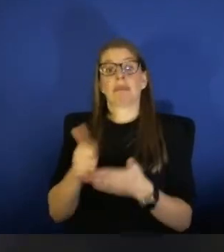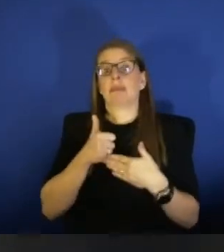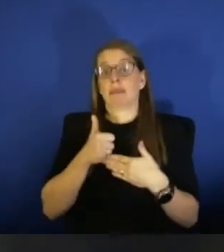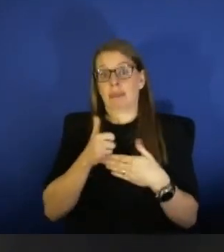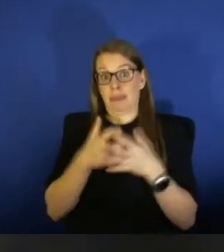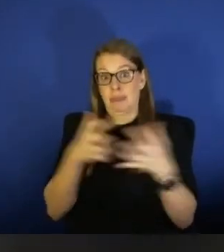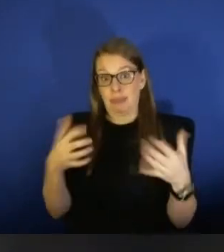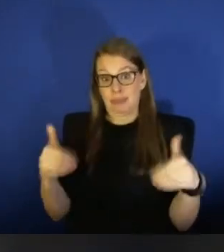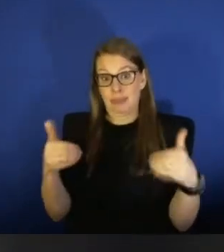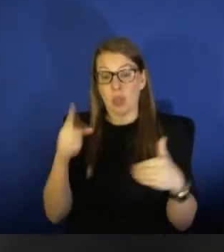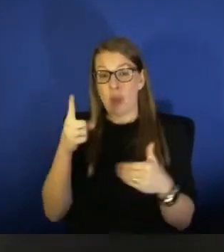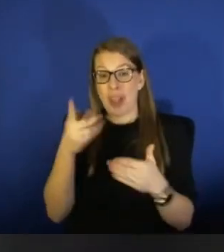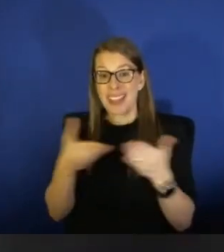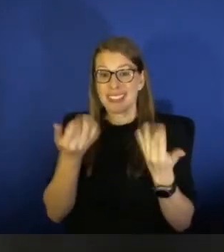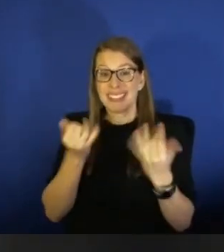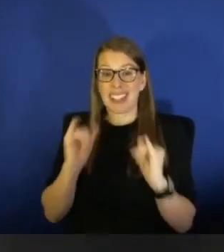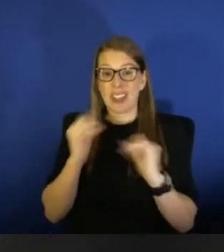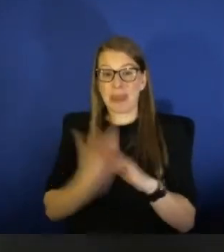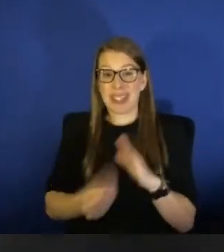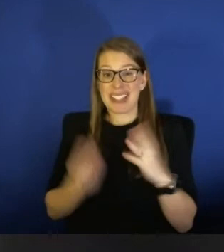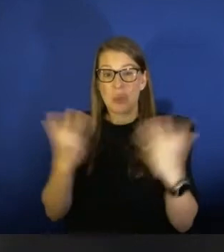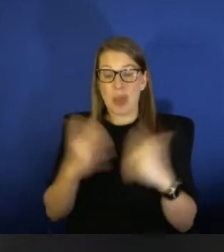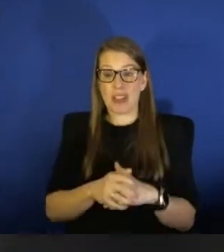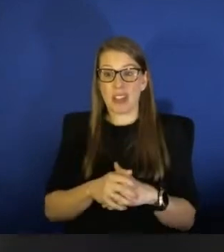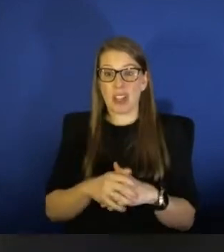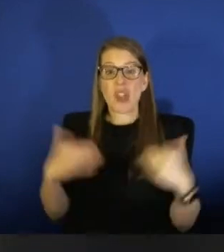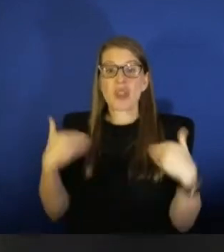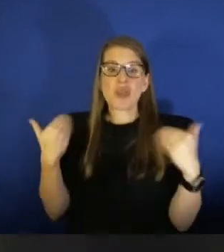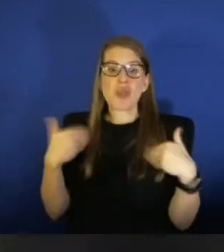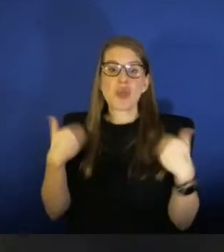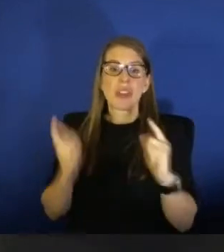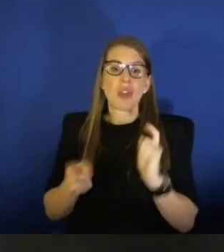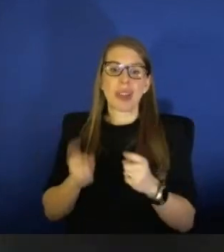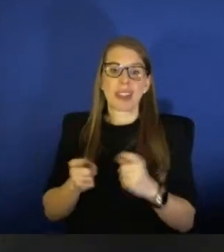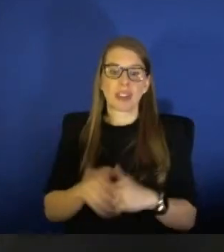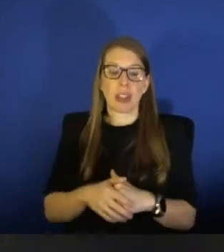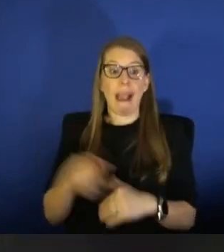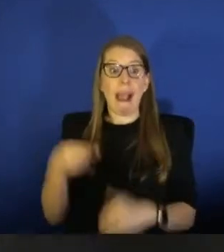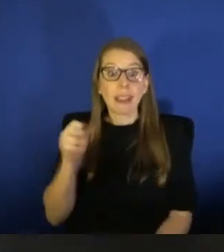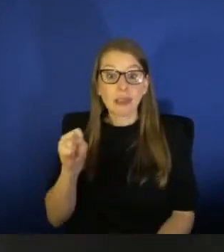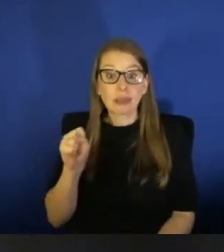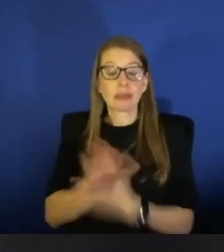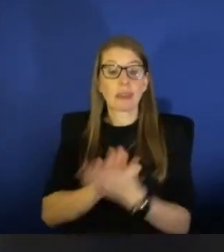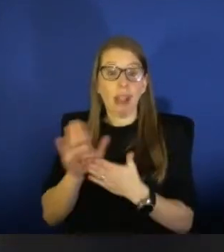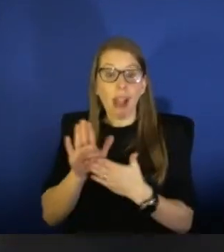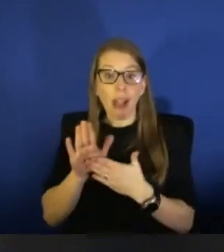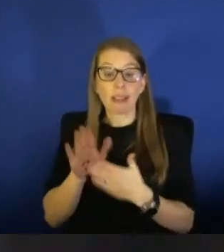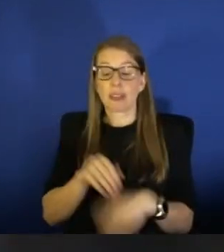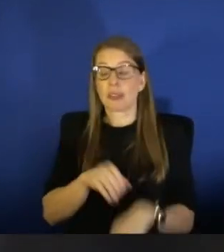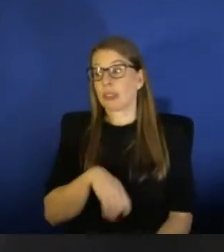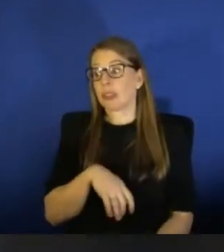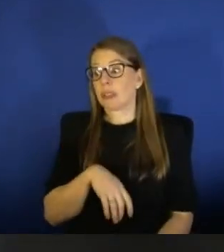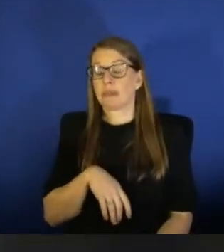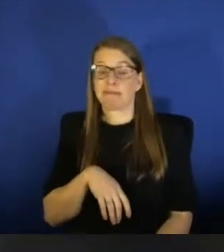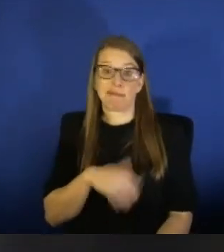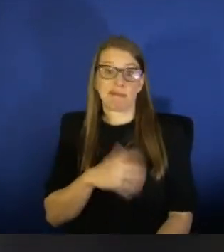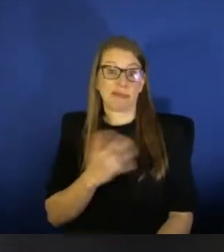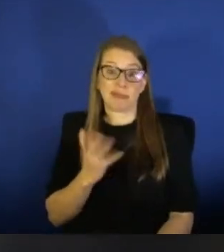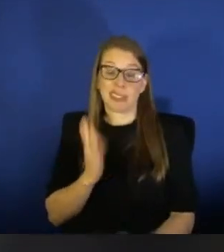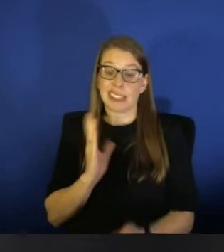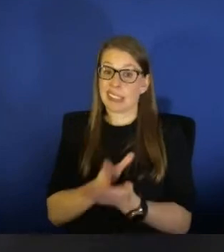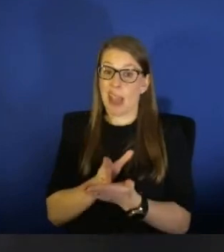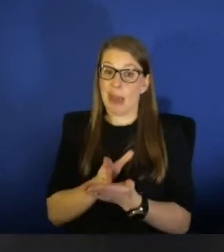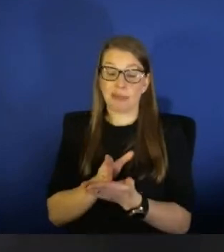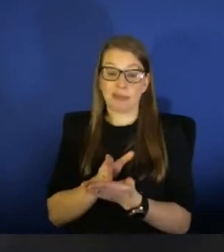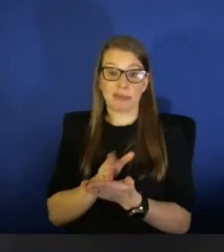thing that we're missing still is youth donations. So high schools and colleges basically had to stop hosting